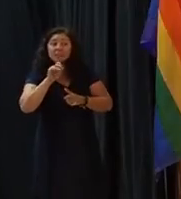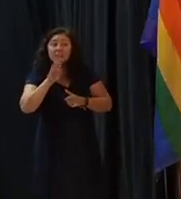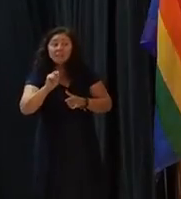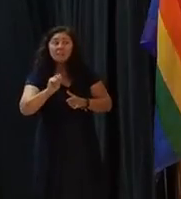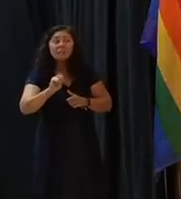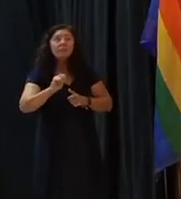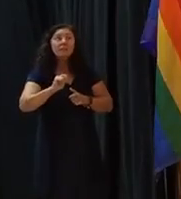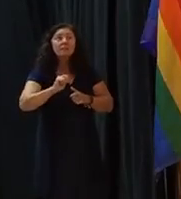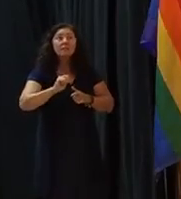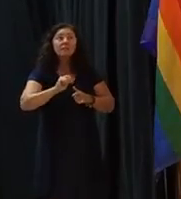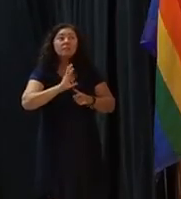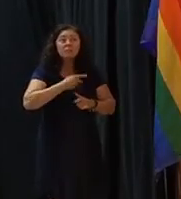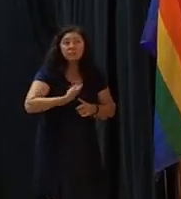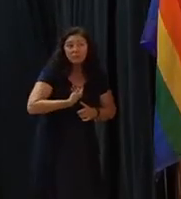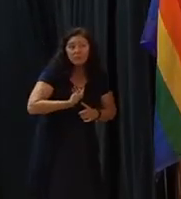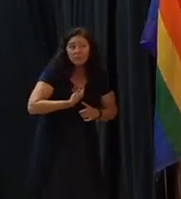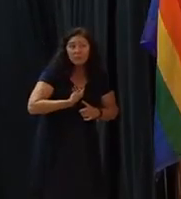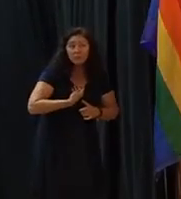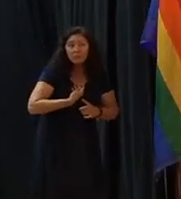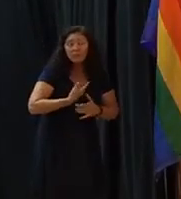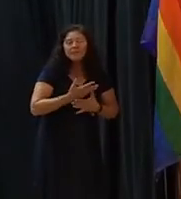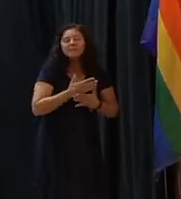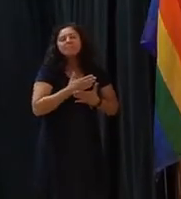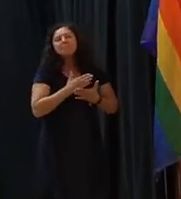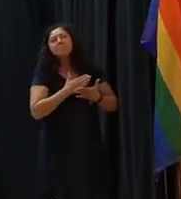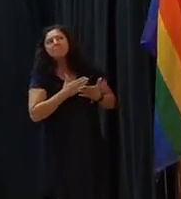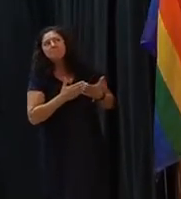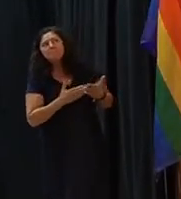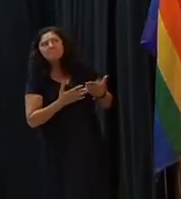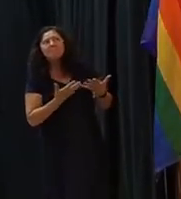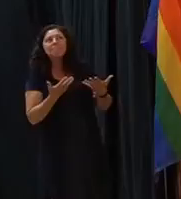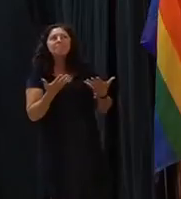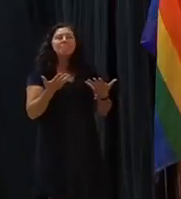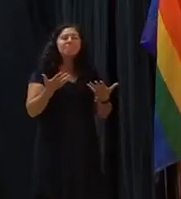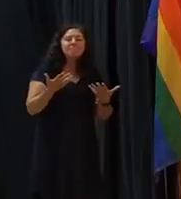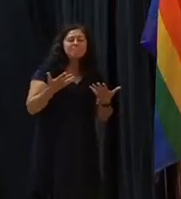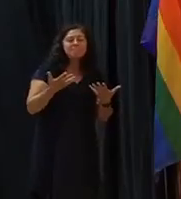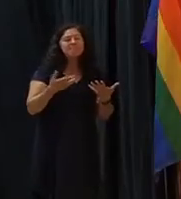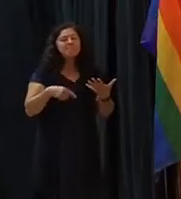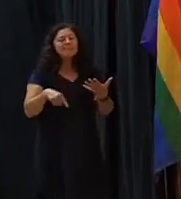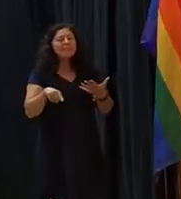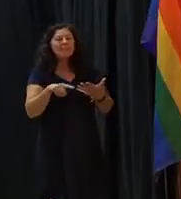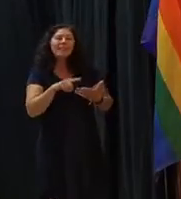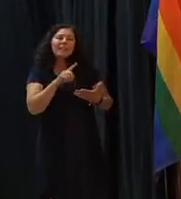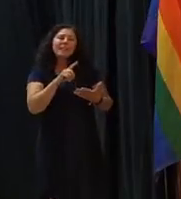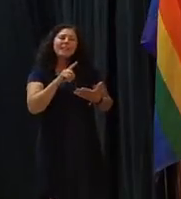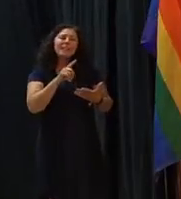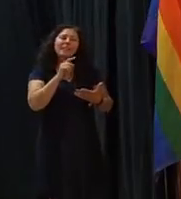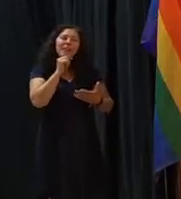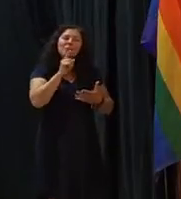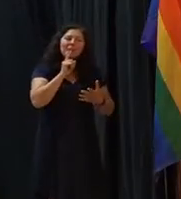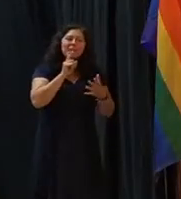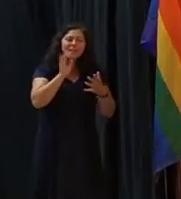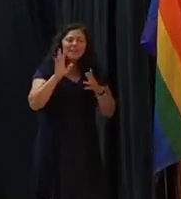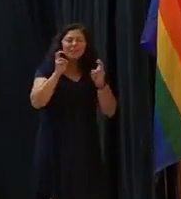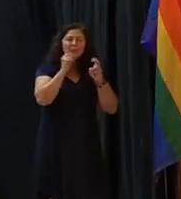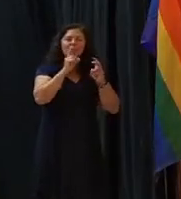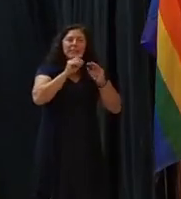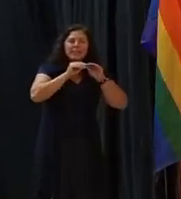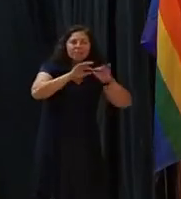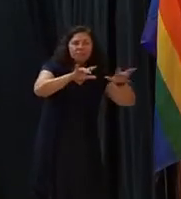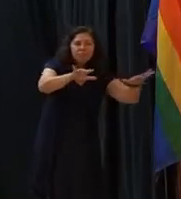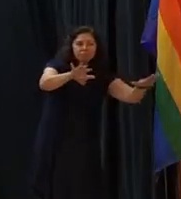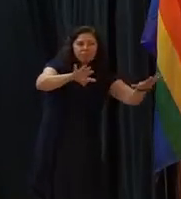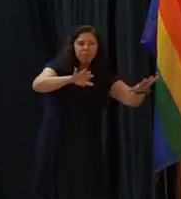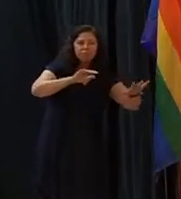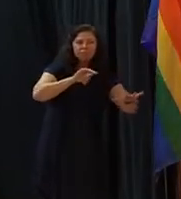as transgenders, some, I would say, they are not probably aware of those issues. I'll have to